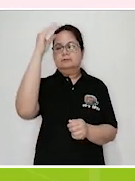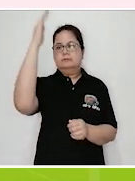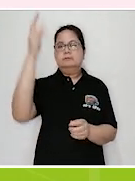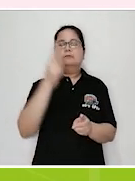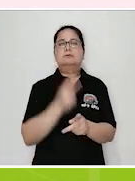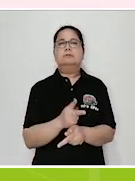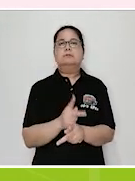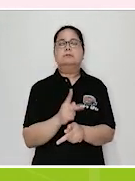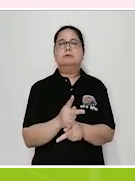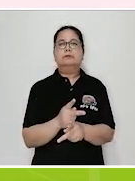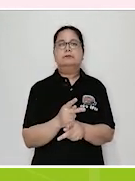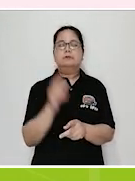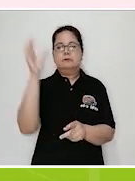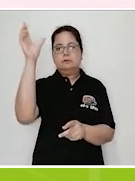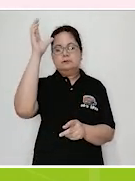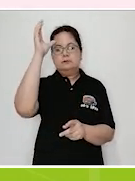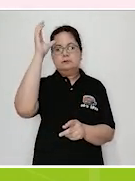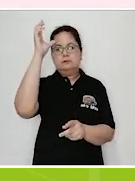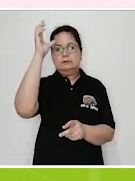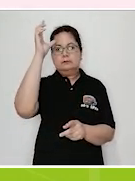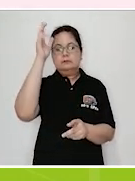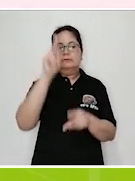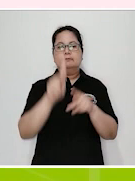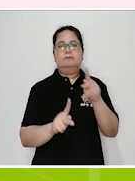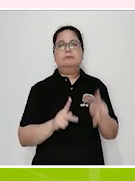protect her from the moon people.